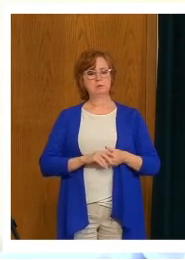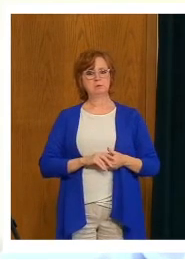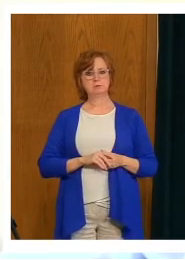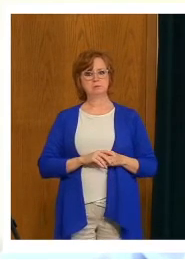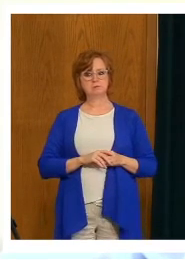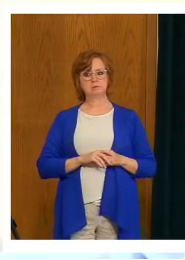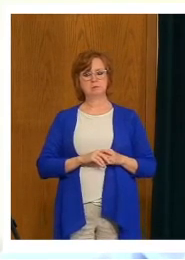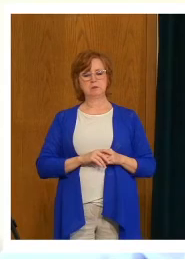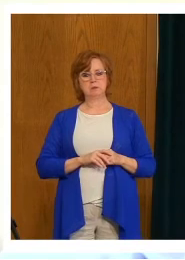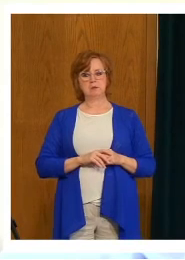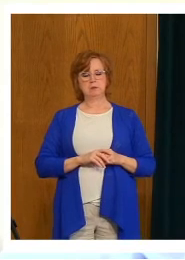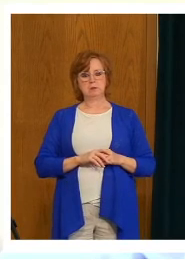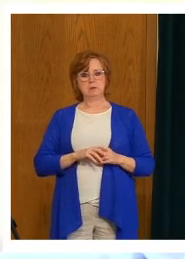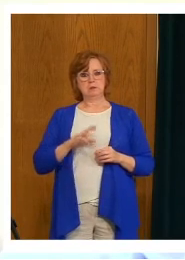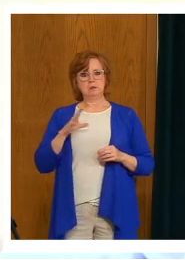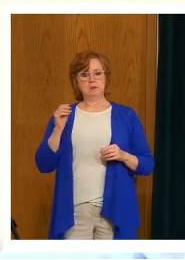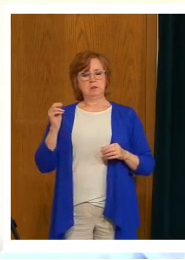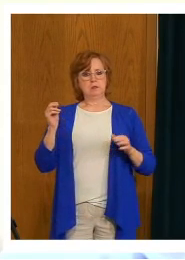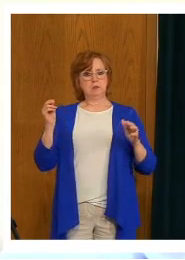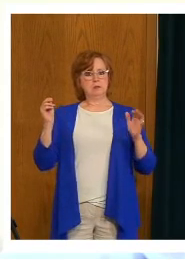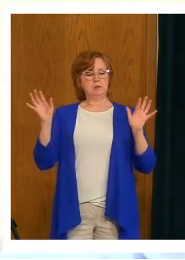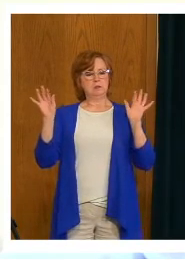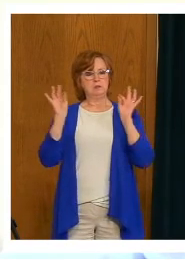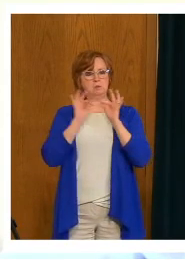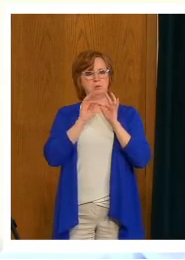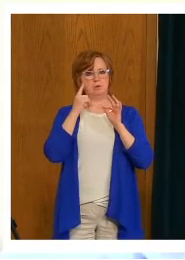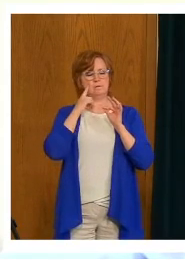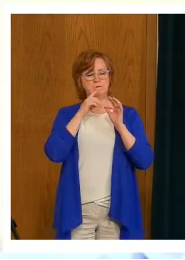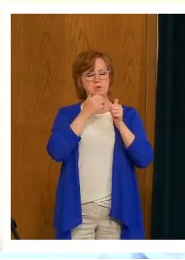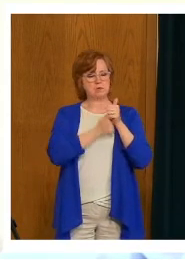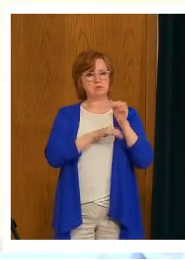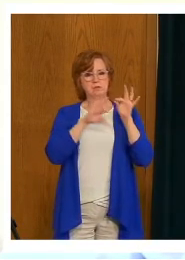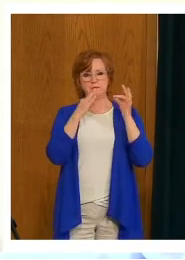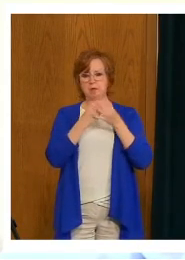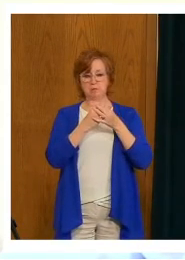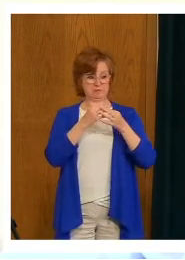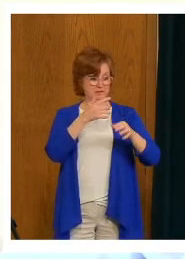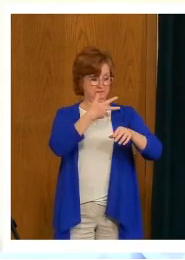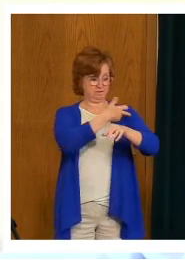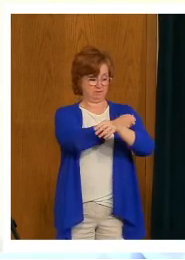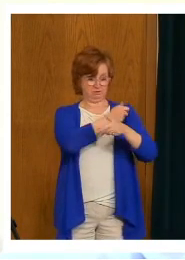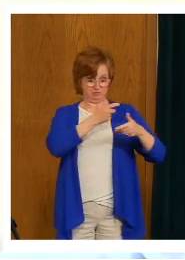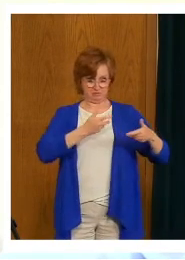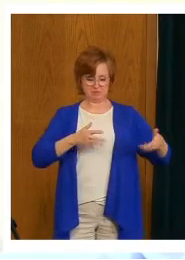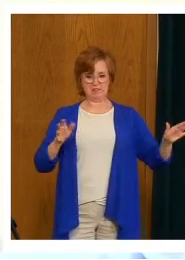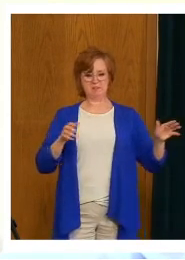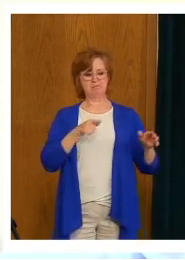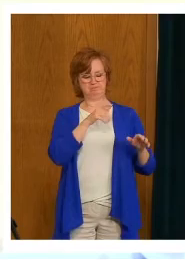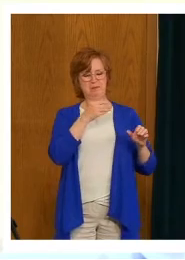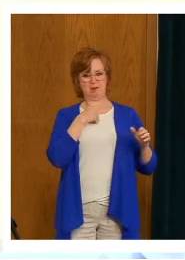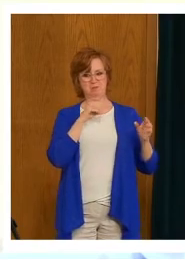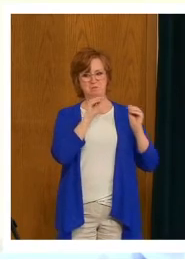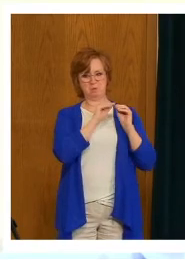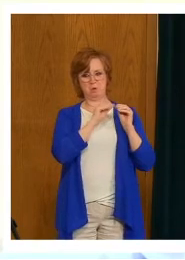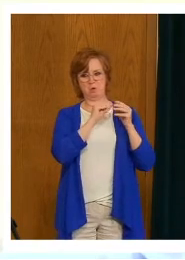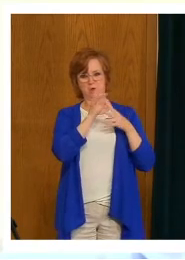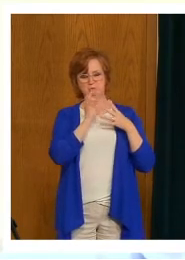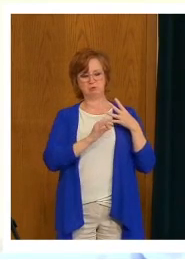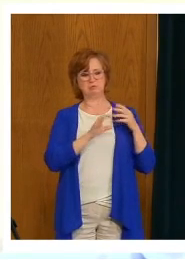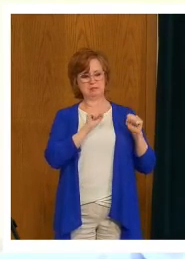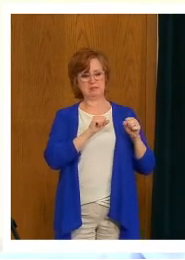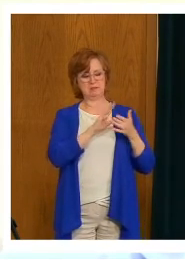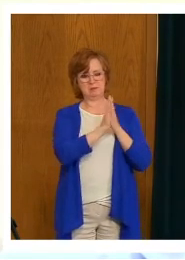reopen, there's more and more we can do as families who are fully vaccinated. There's more we can look forward to, a more